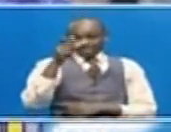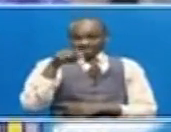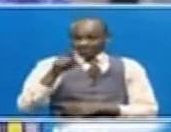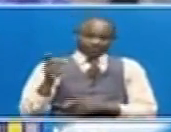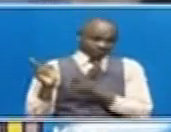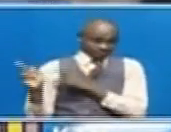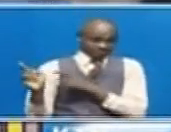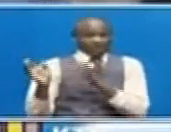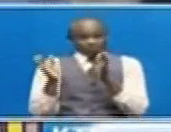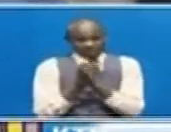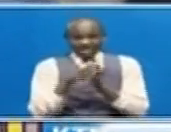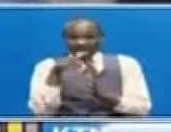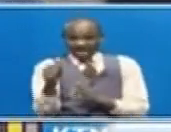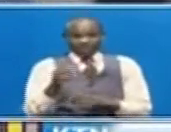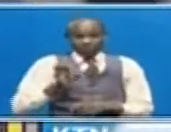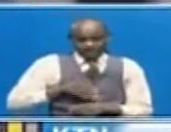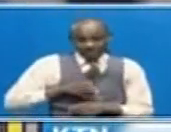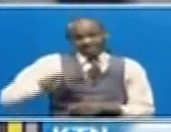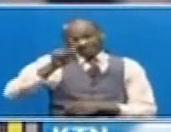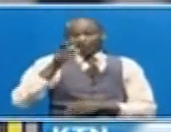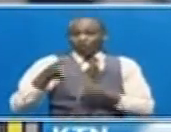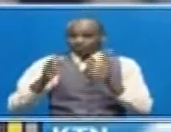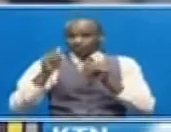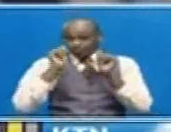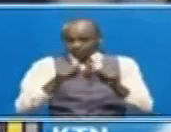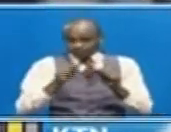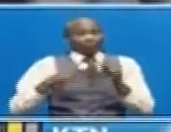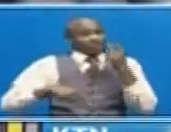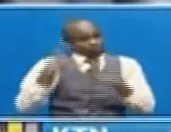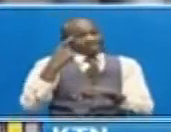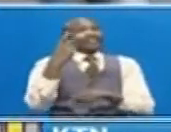two-time world champion Edna Kiplagat has an opportunity to bag a third consecutive title.